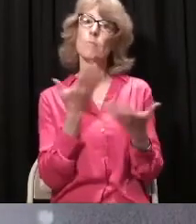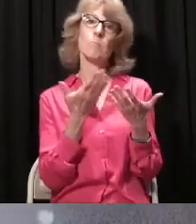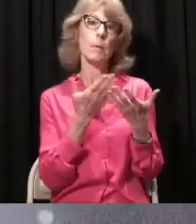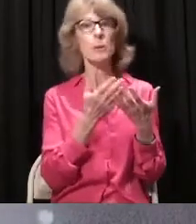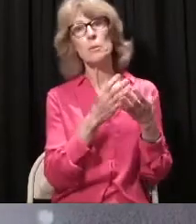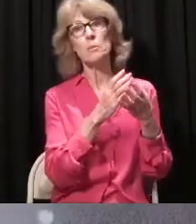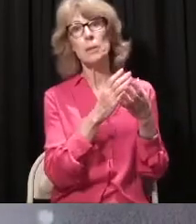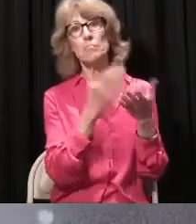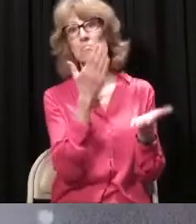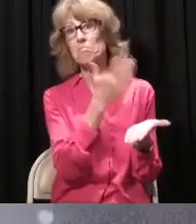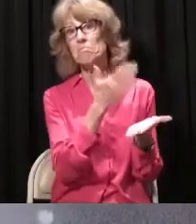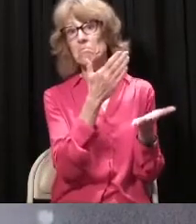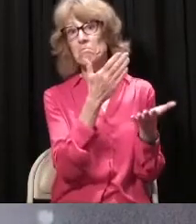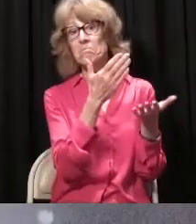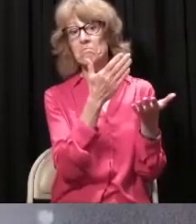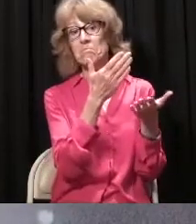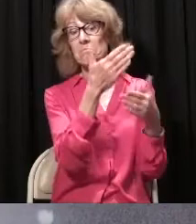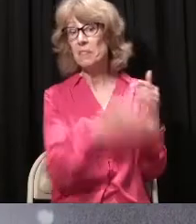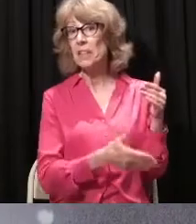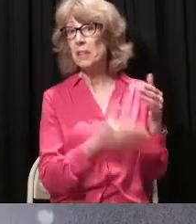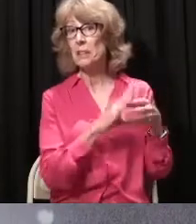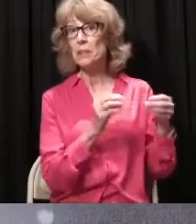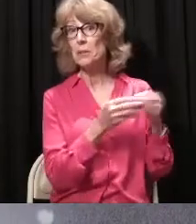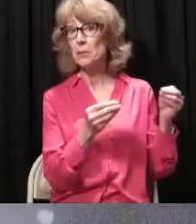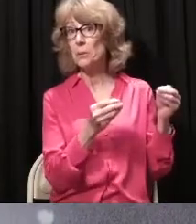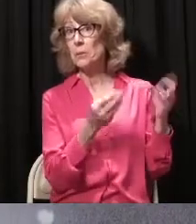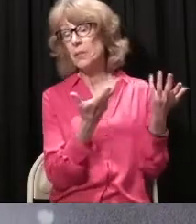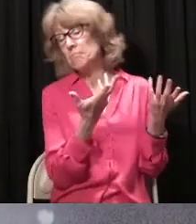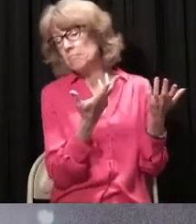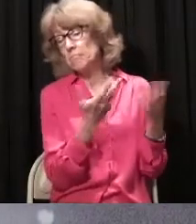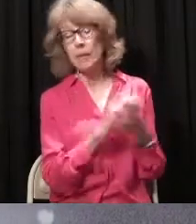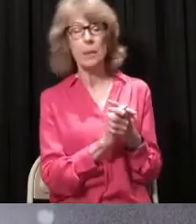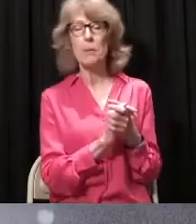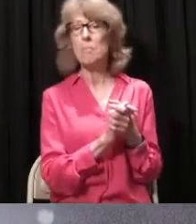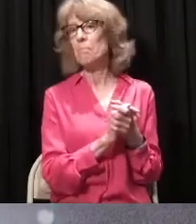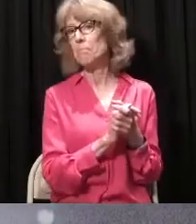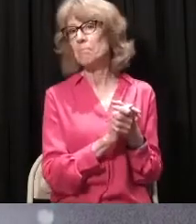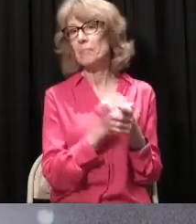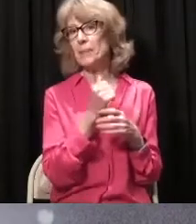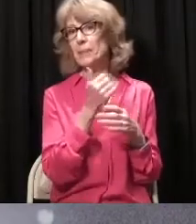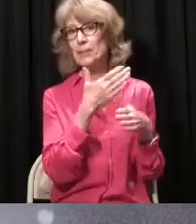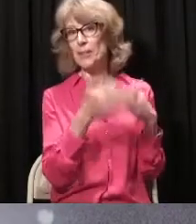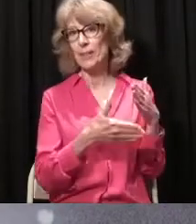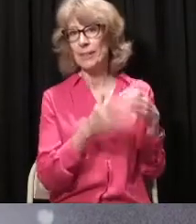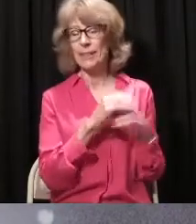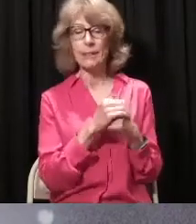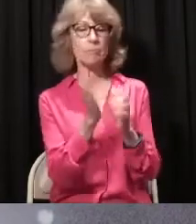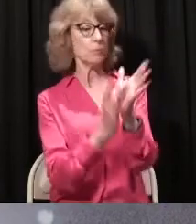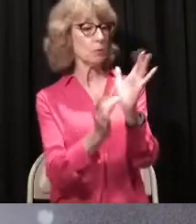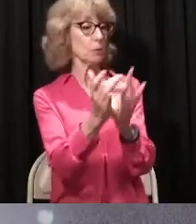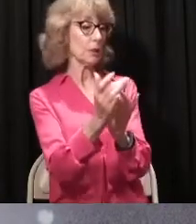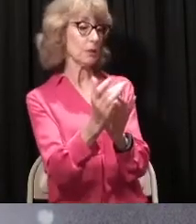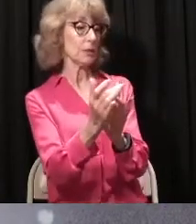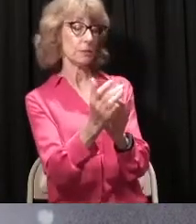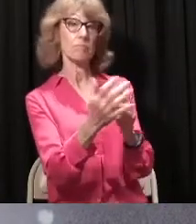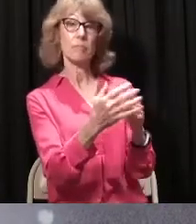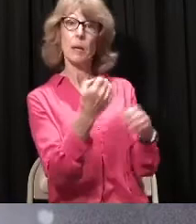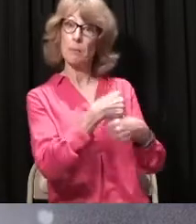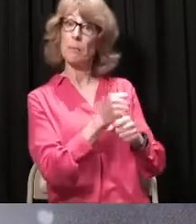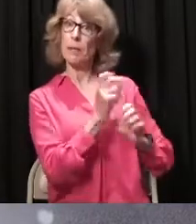unconditional grace of Jesus who comes down on these people and heals them, not because of anything they've done, but because of his own mercy. That's a good